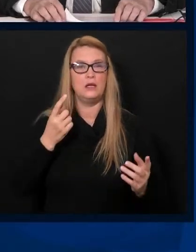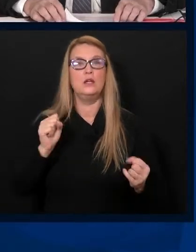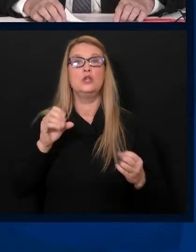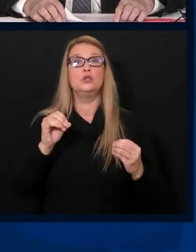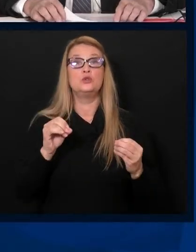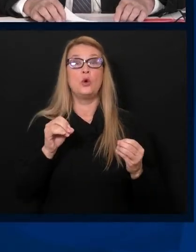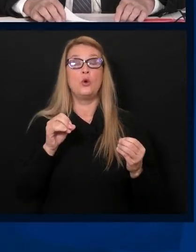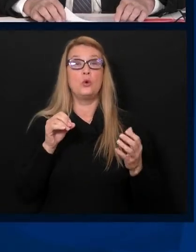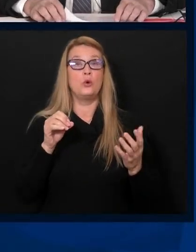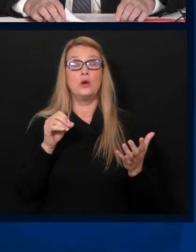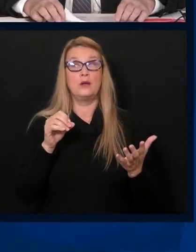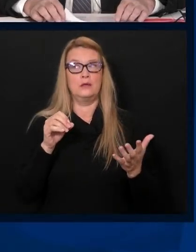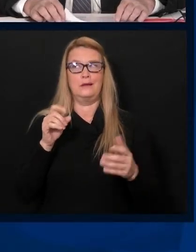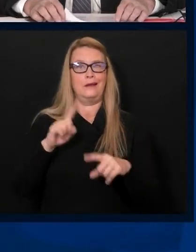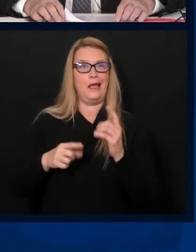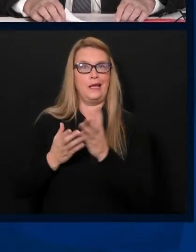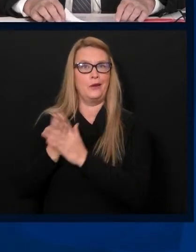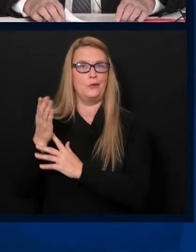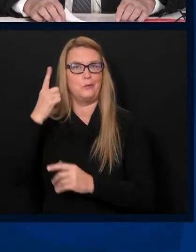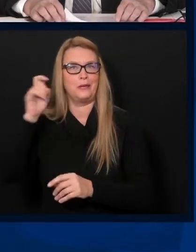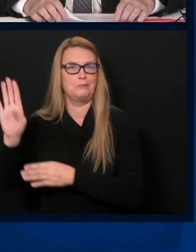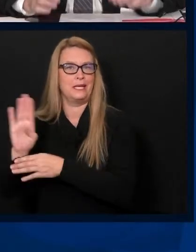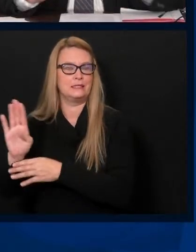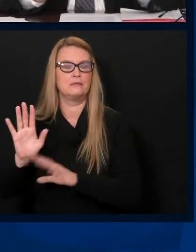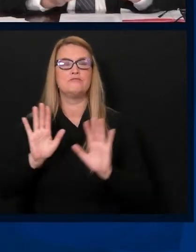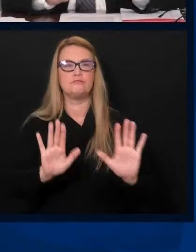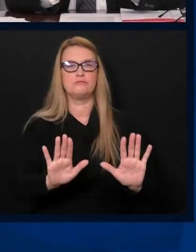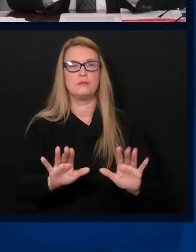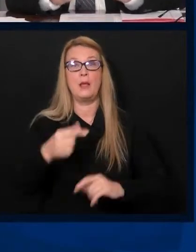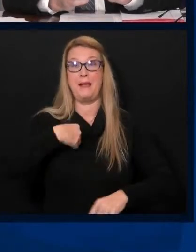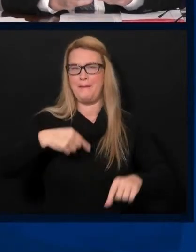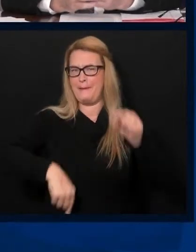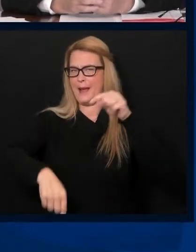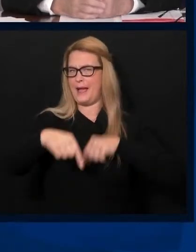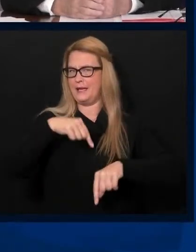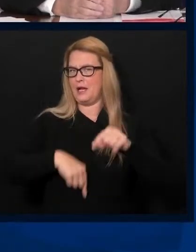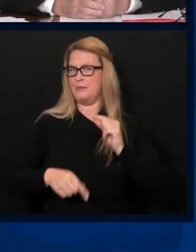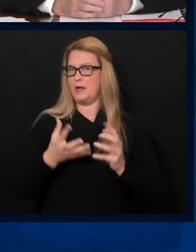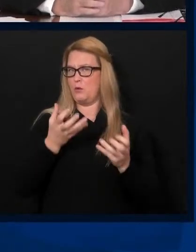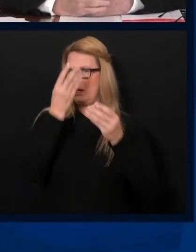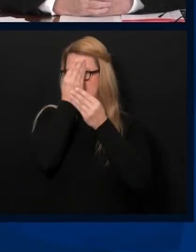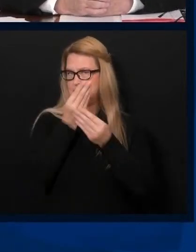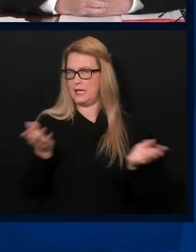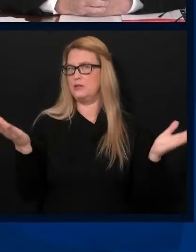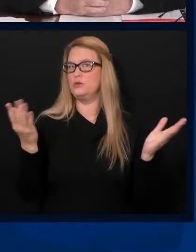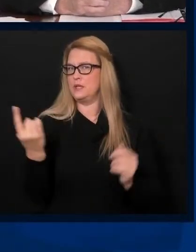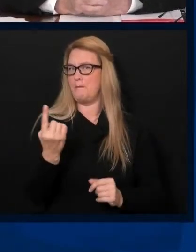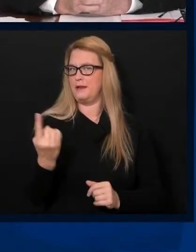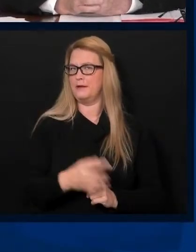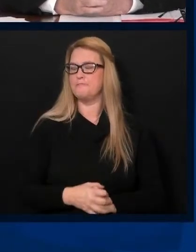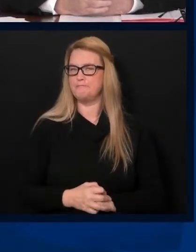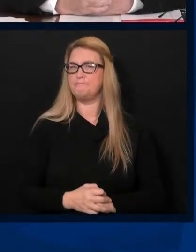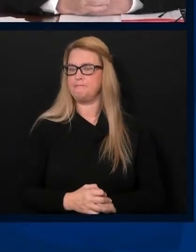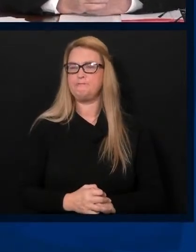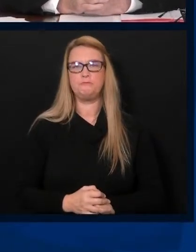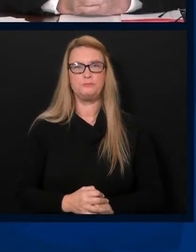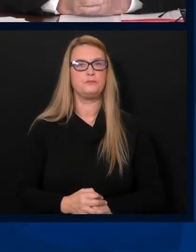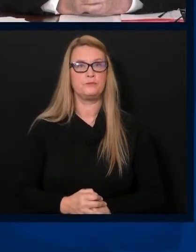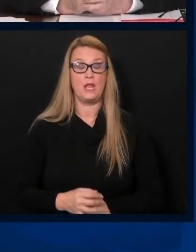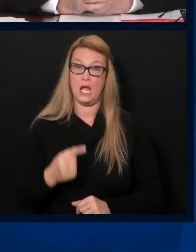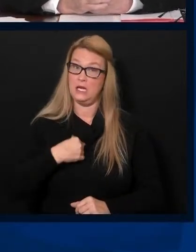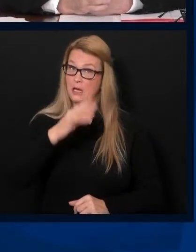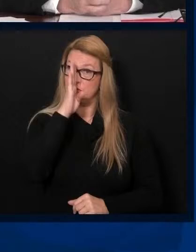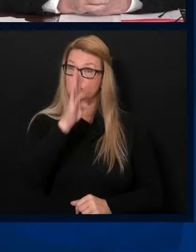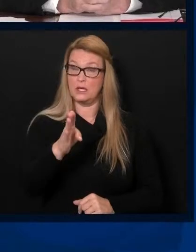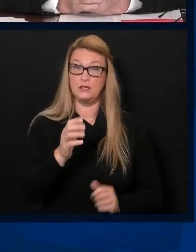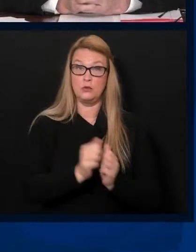150 times and can't get through. Now let me back up and let me just say just this. And I say this directly to